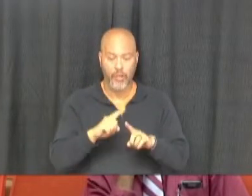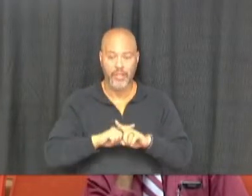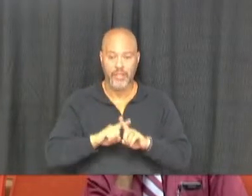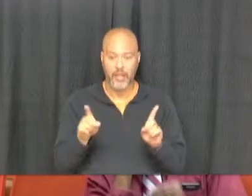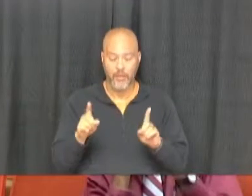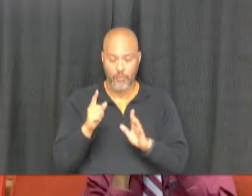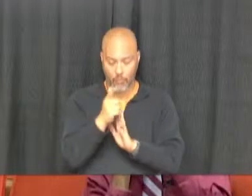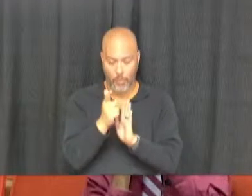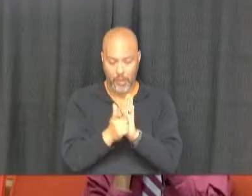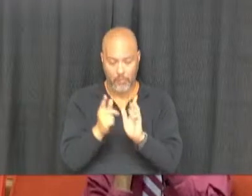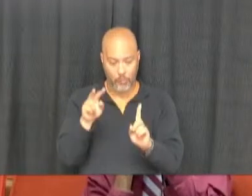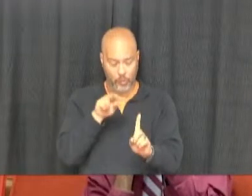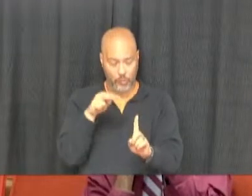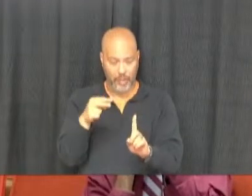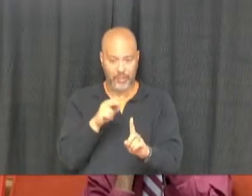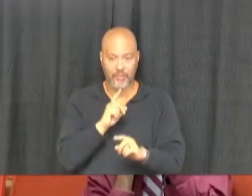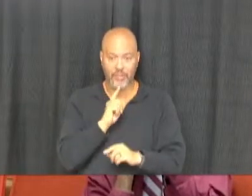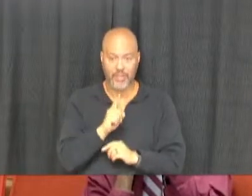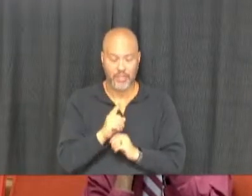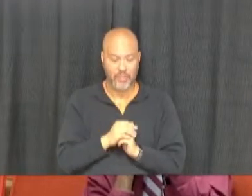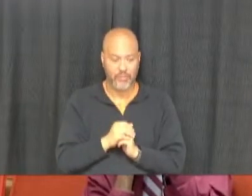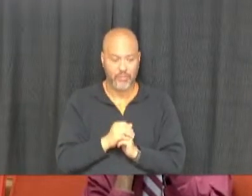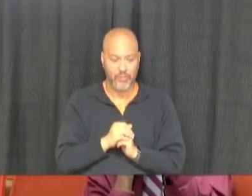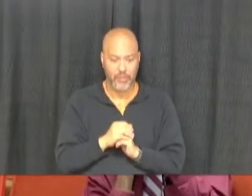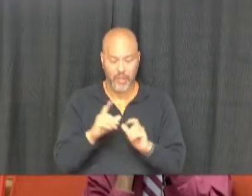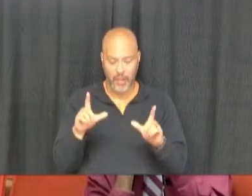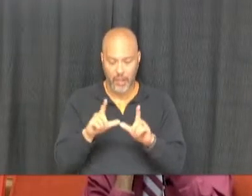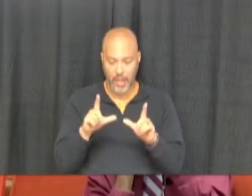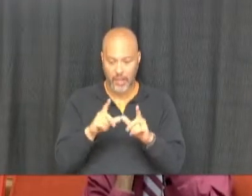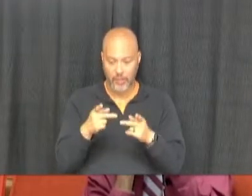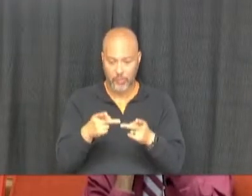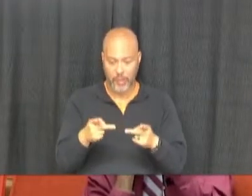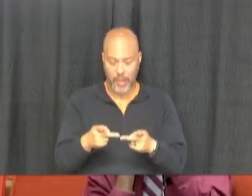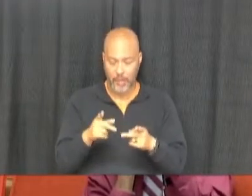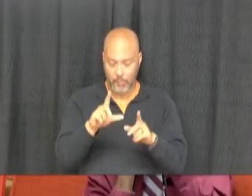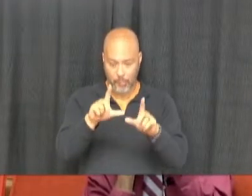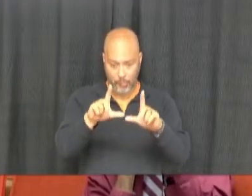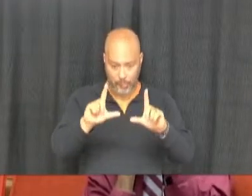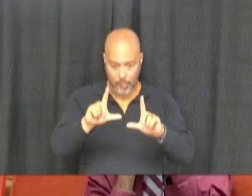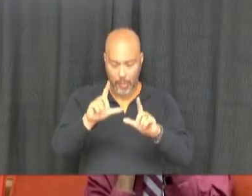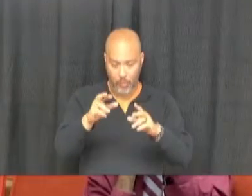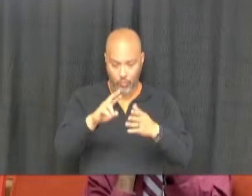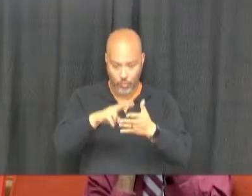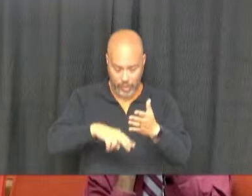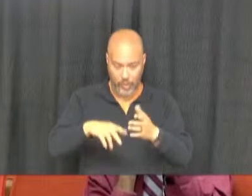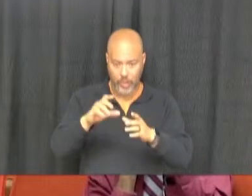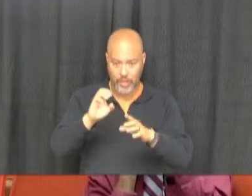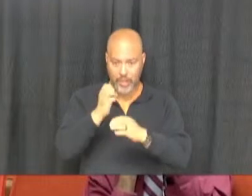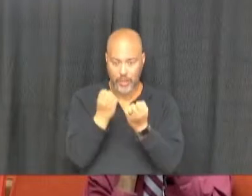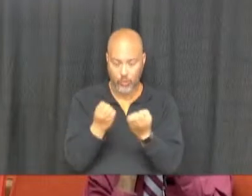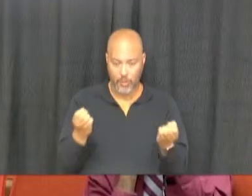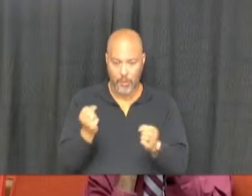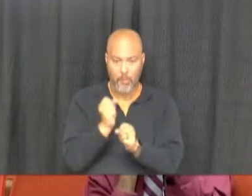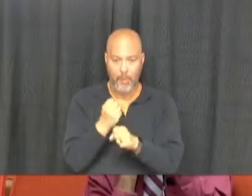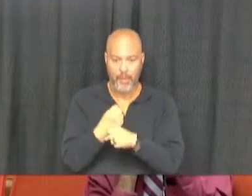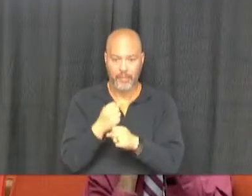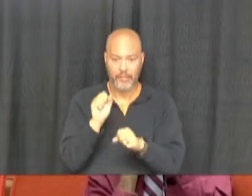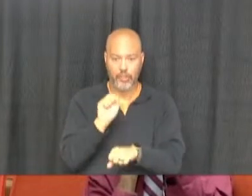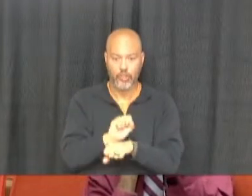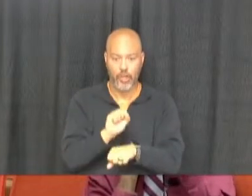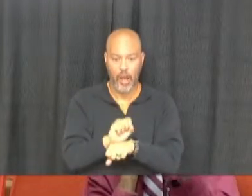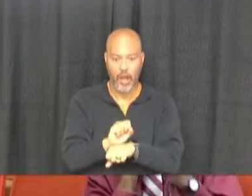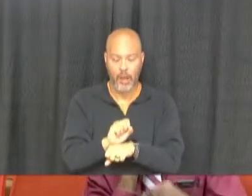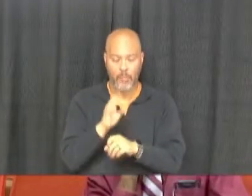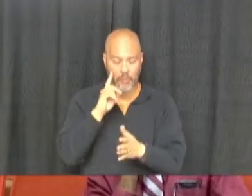from a legal standpoint is the license plate reader equipment makes the job